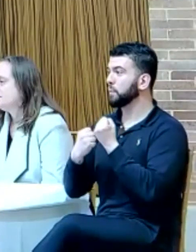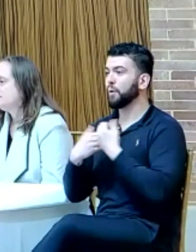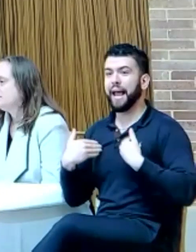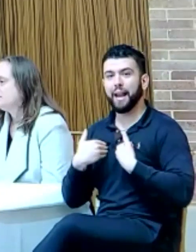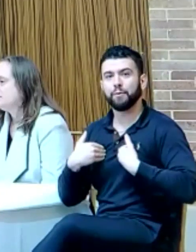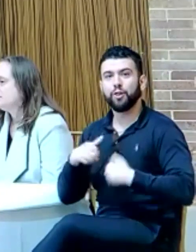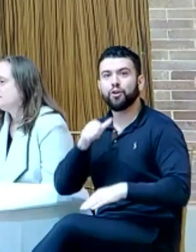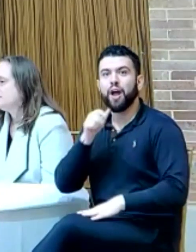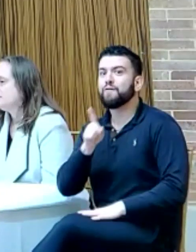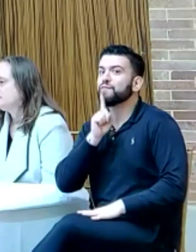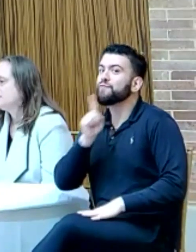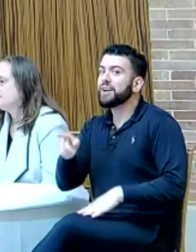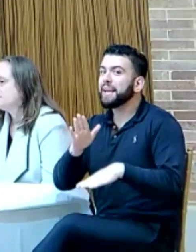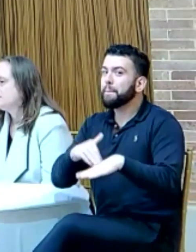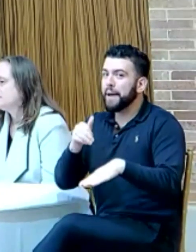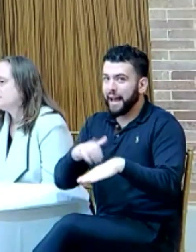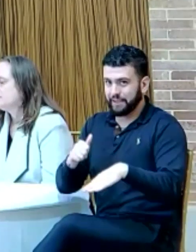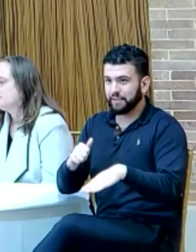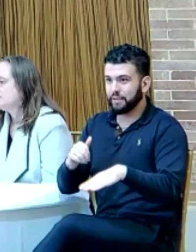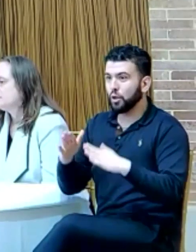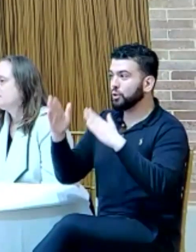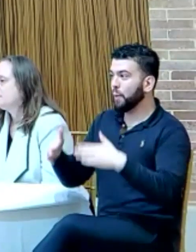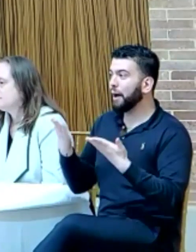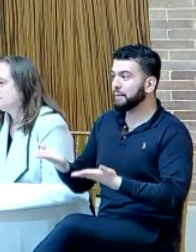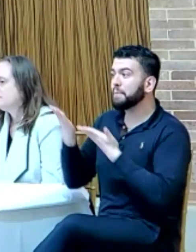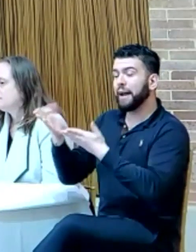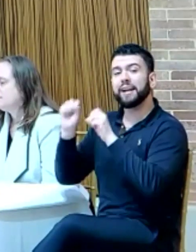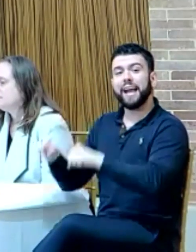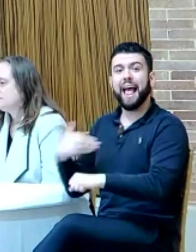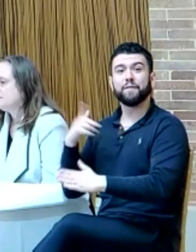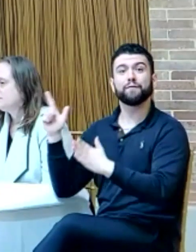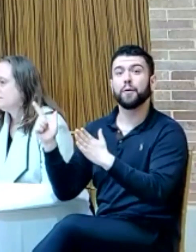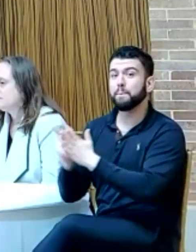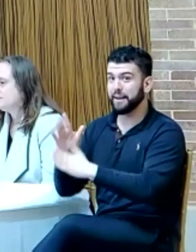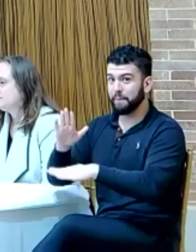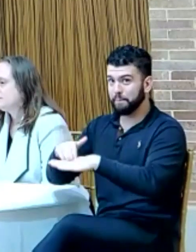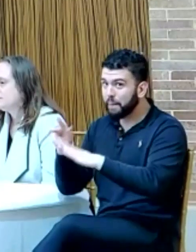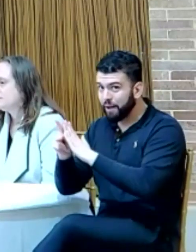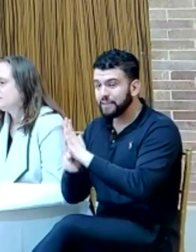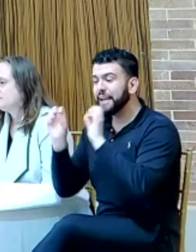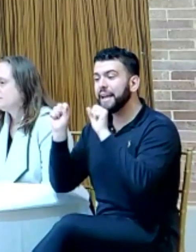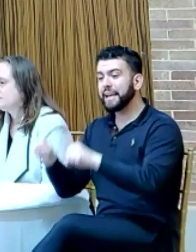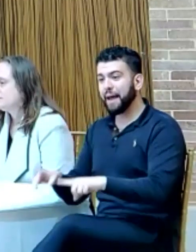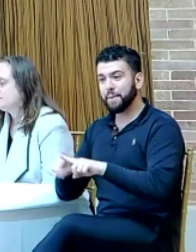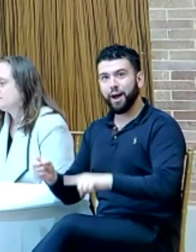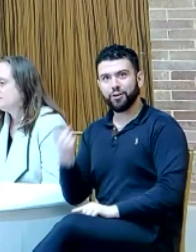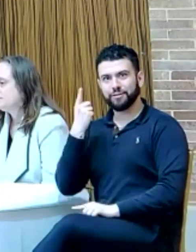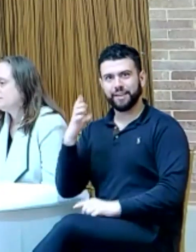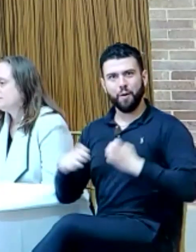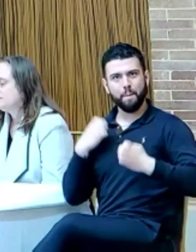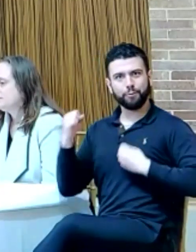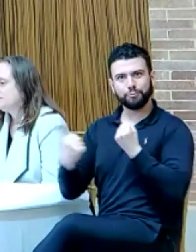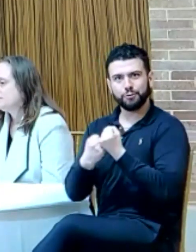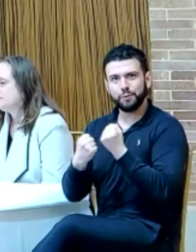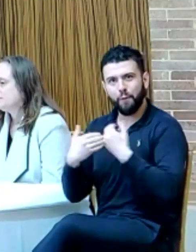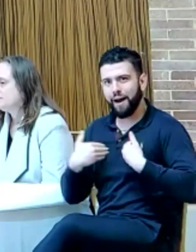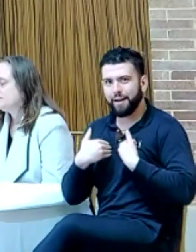pets so housing providers are allowed to have no pet policies they're allowed to have breed restrictions they're allowed to sign whatever